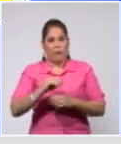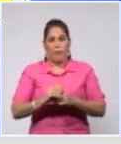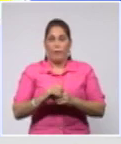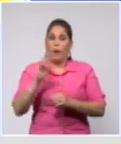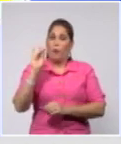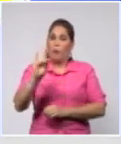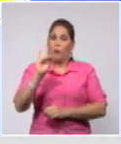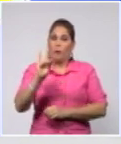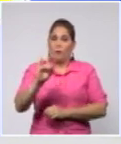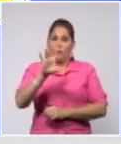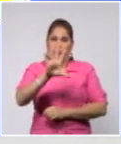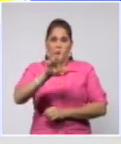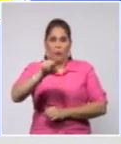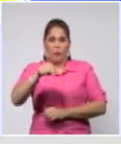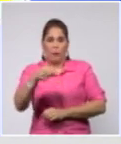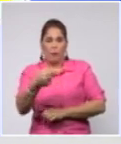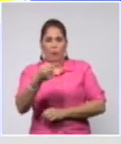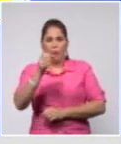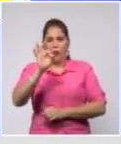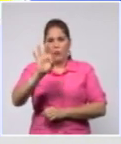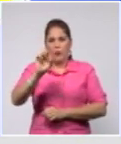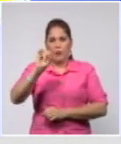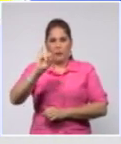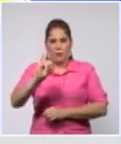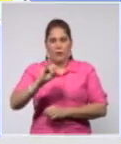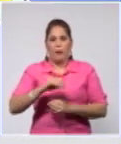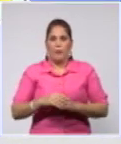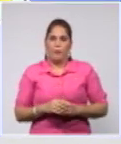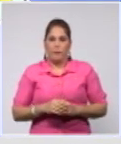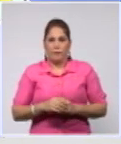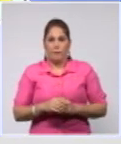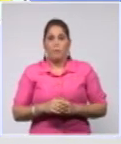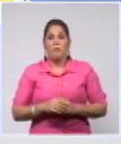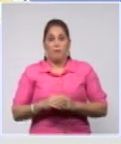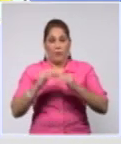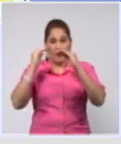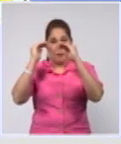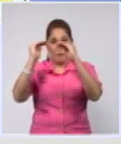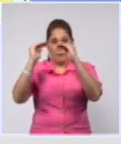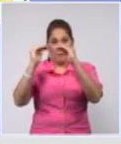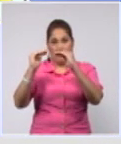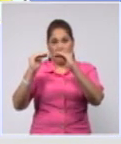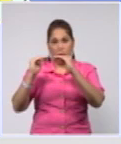by Ecuador with 8.6%, Bolivia with